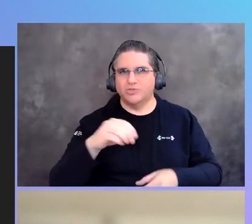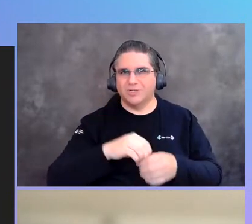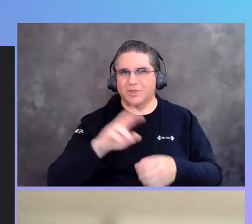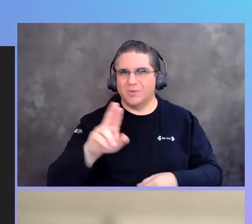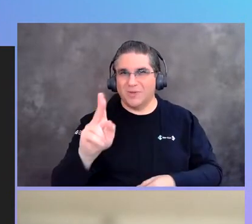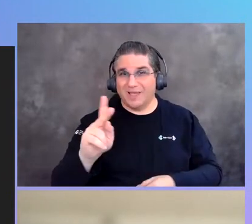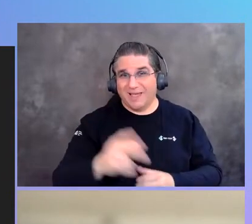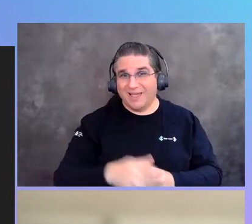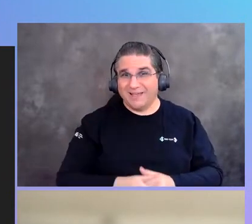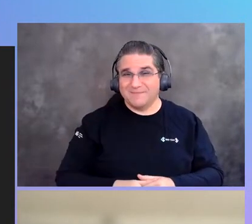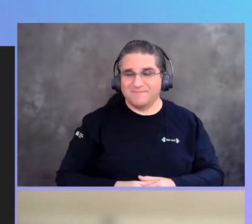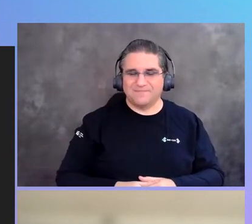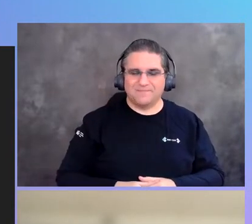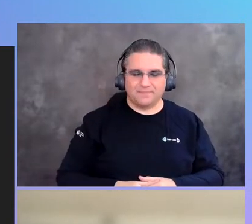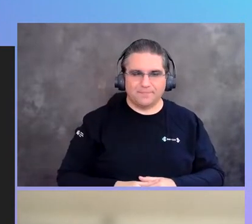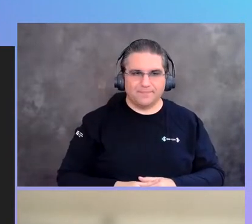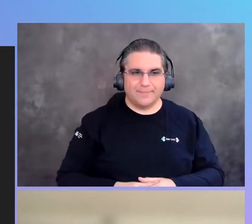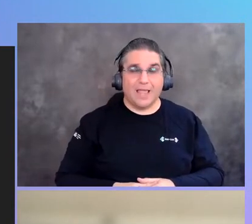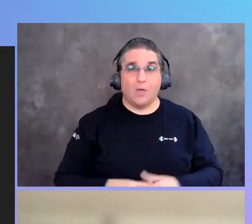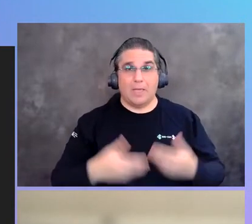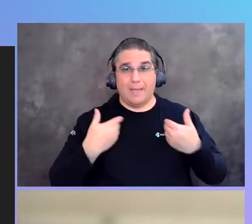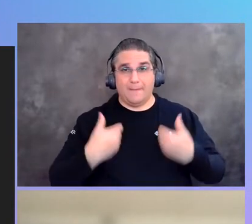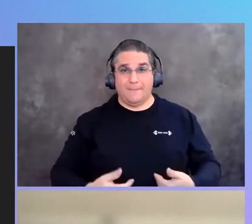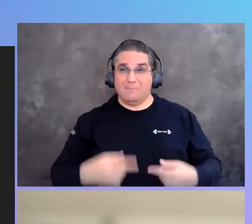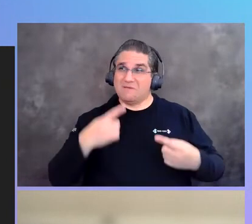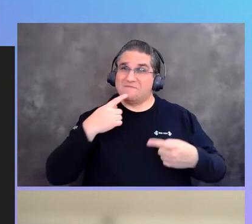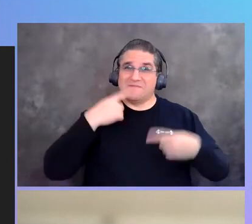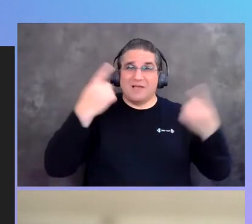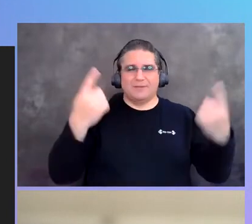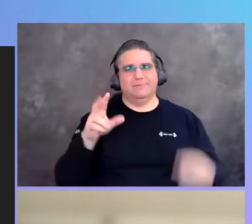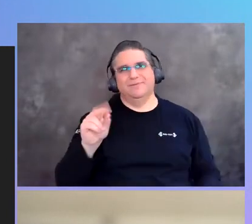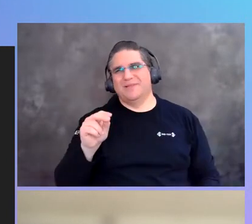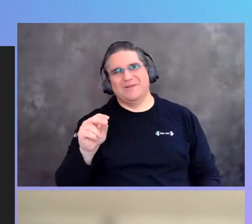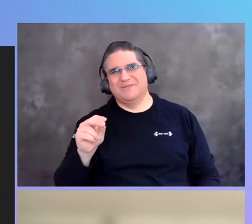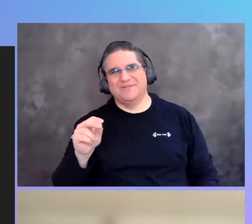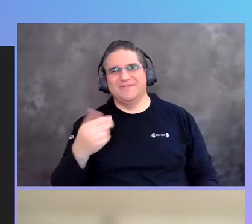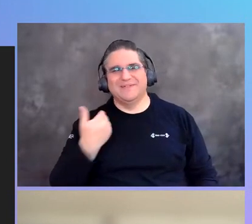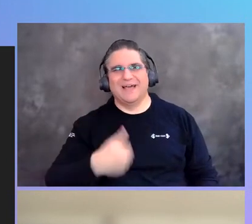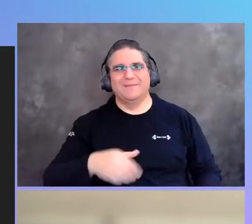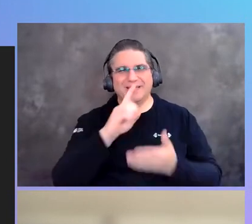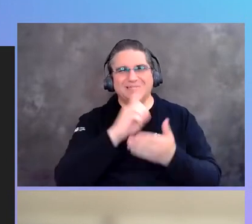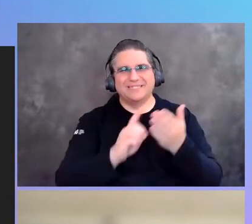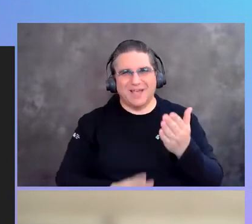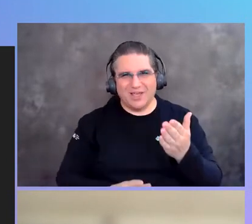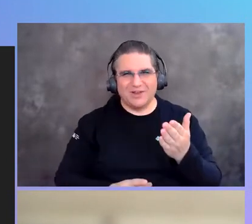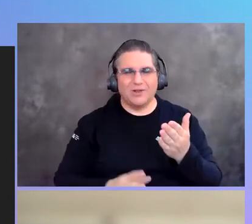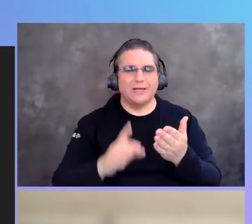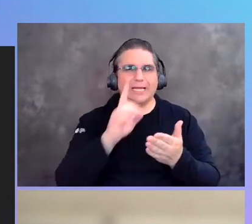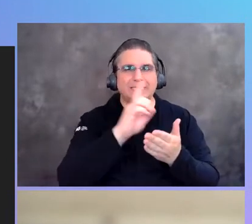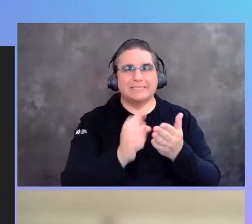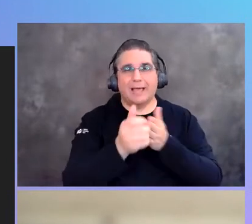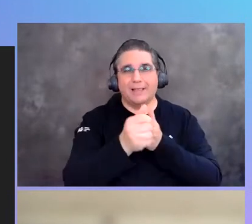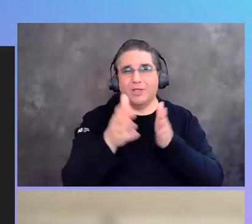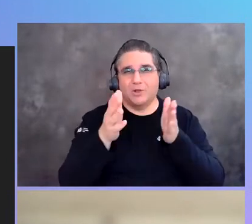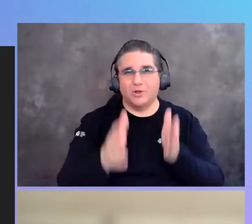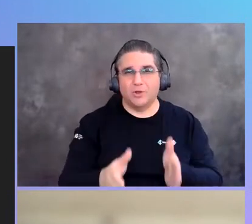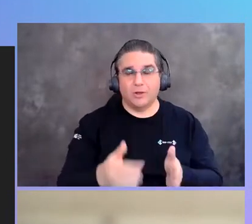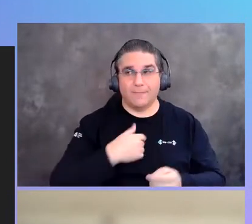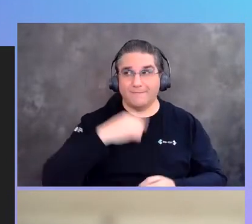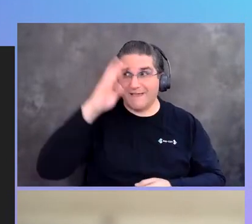So I'm not a legend. I am a designer and a design leader, and I've not invented any